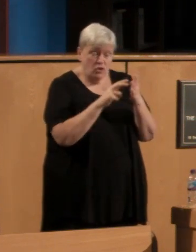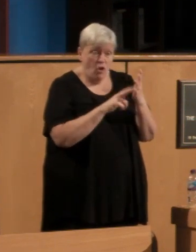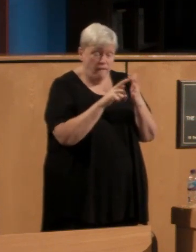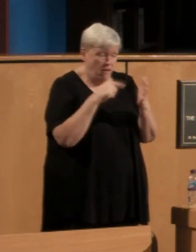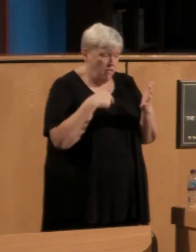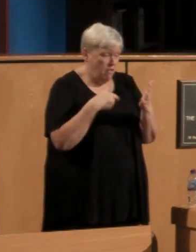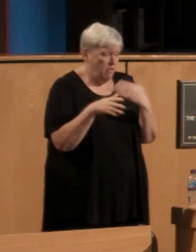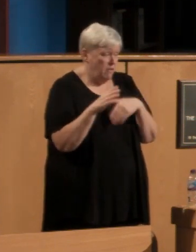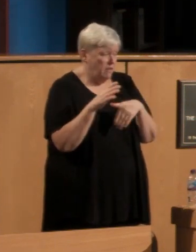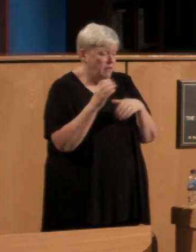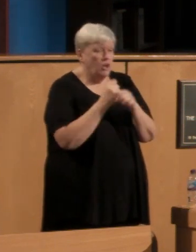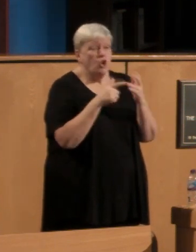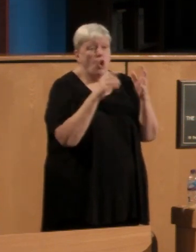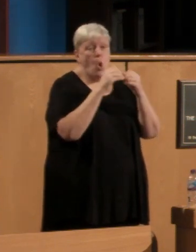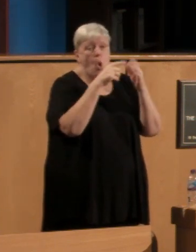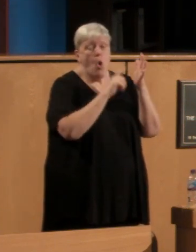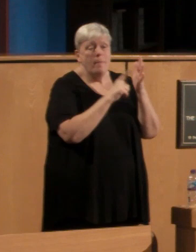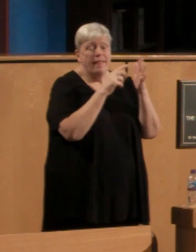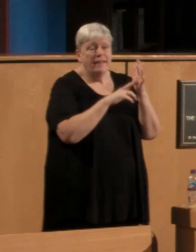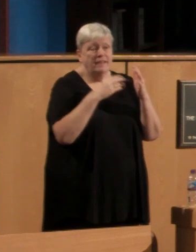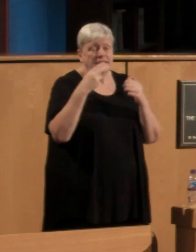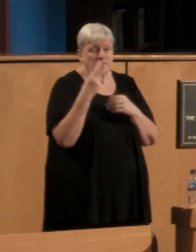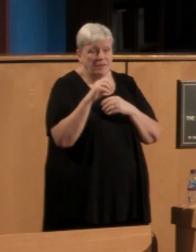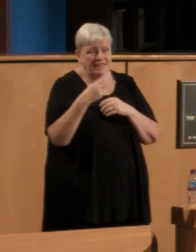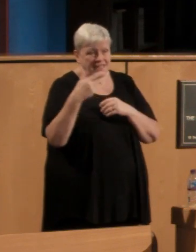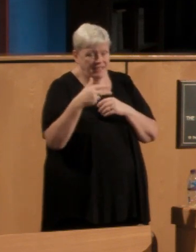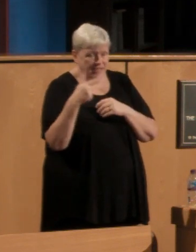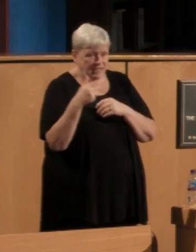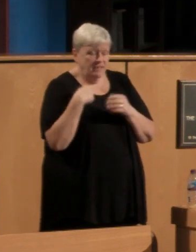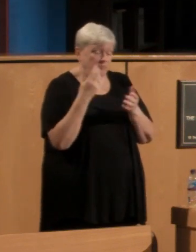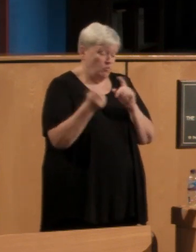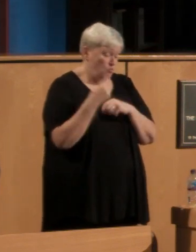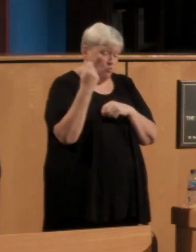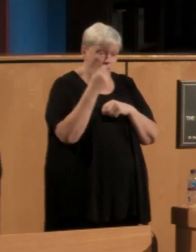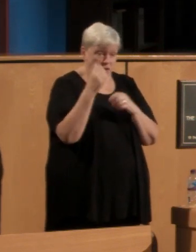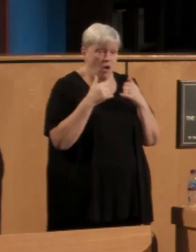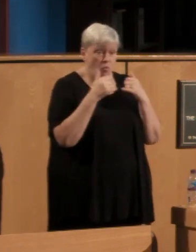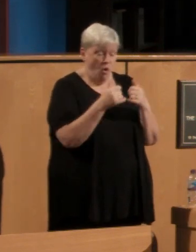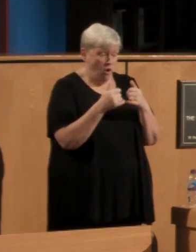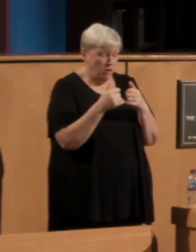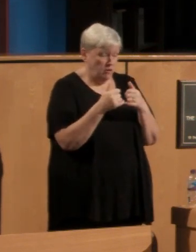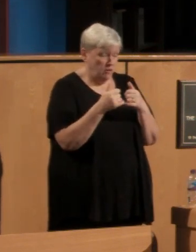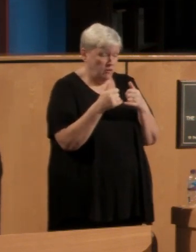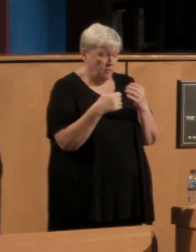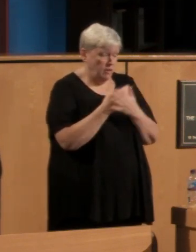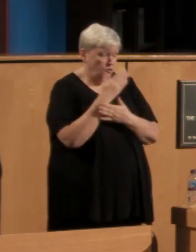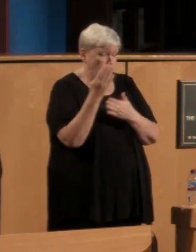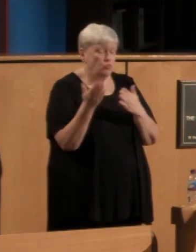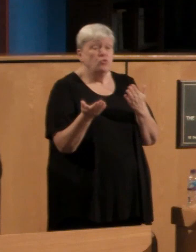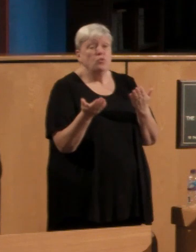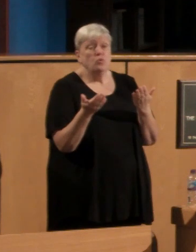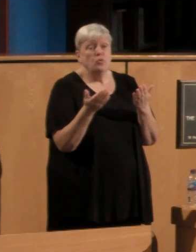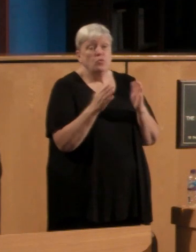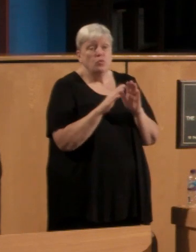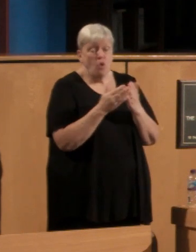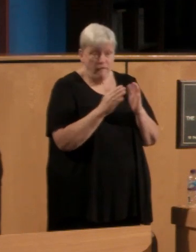Goblin, came out in 2017 and won the Solitaire First Book of the Year award. And my latest novel, sci-fi thriller,